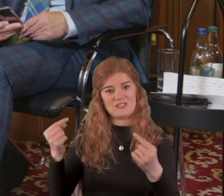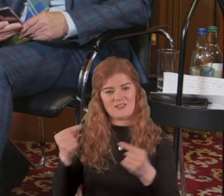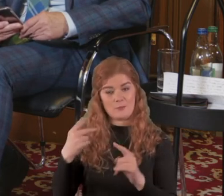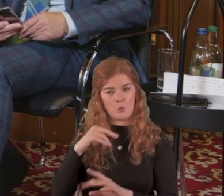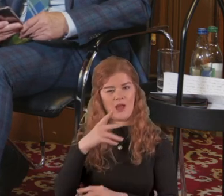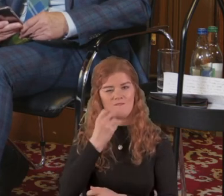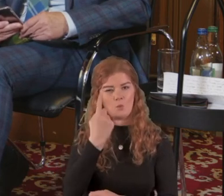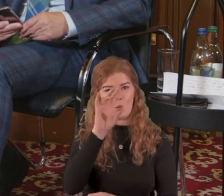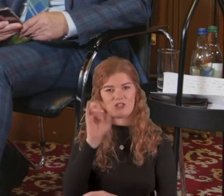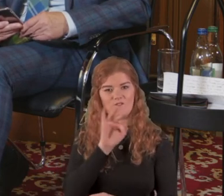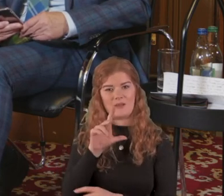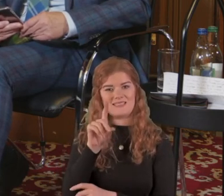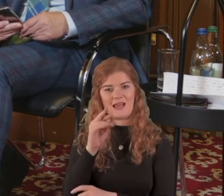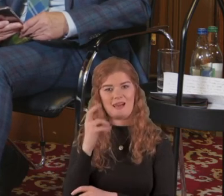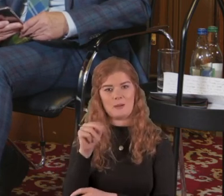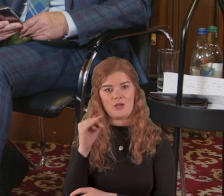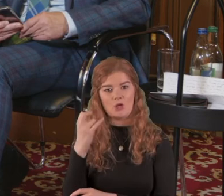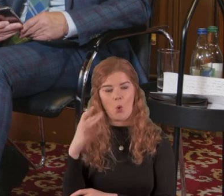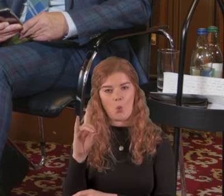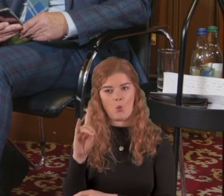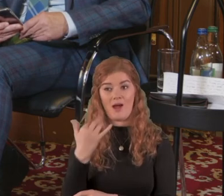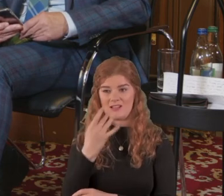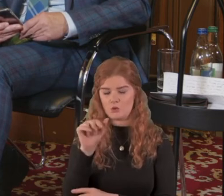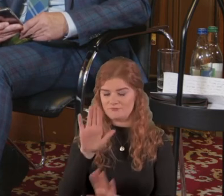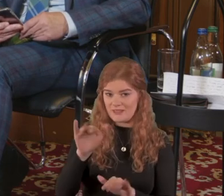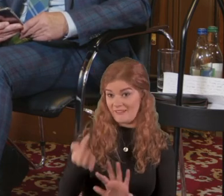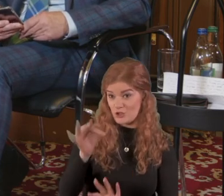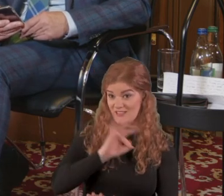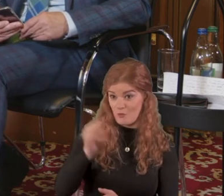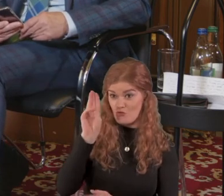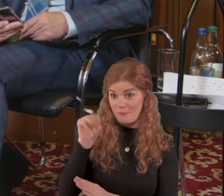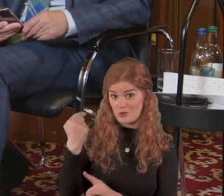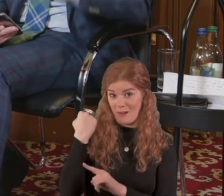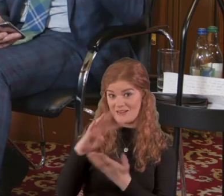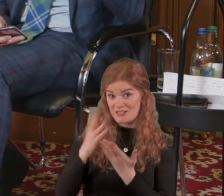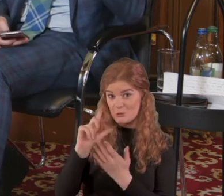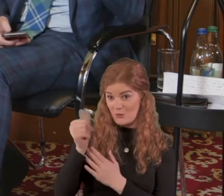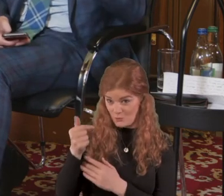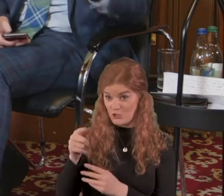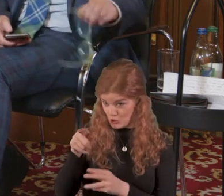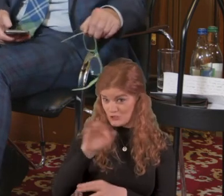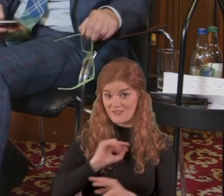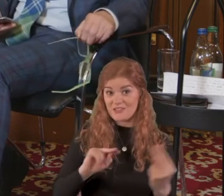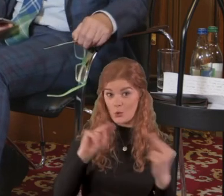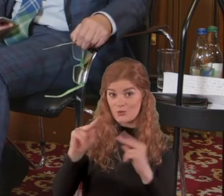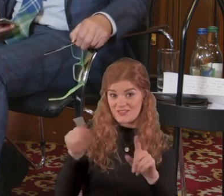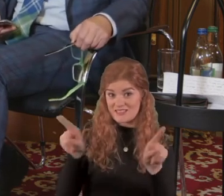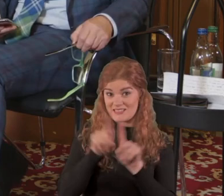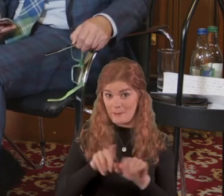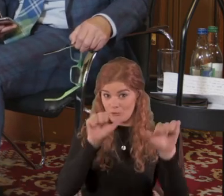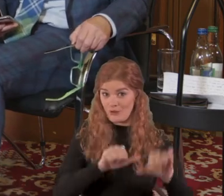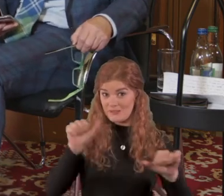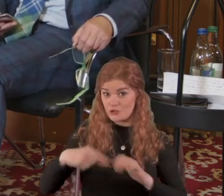here from Declan McKeown asking you, if you had been Prime Minister in 1921, would you have negotiated the same treaty?